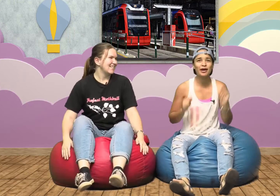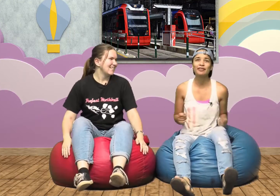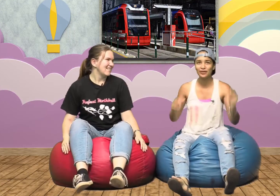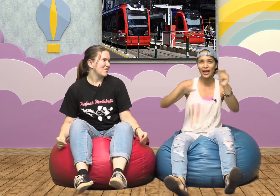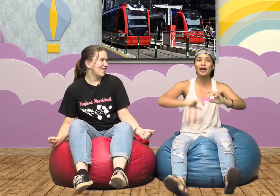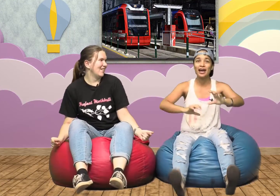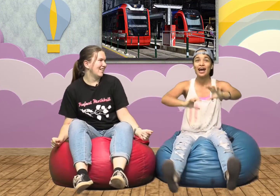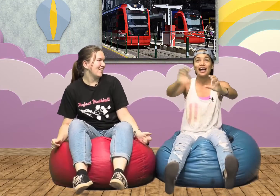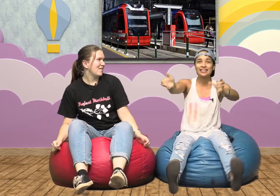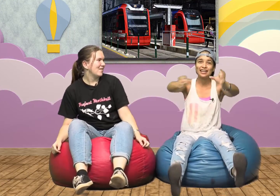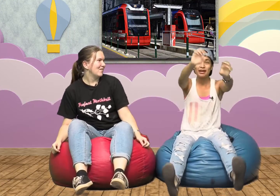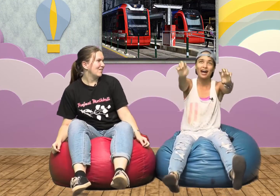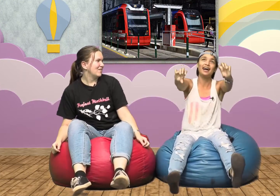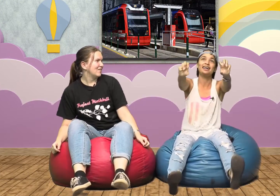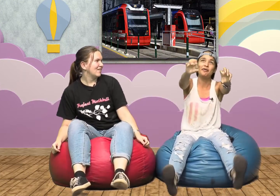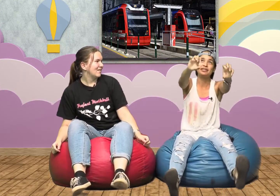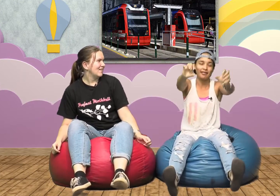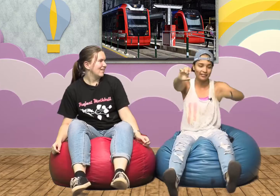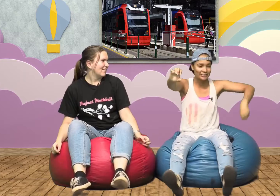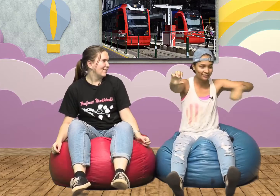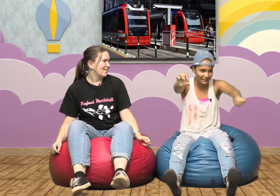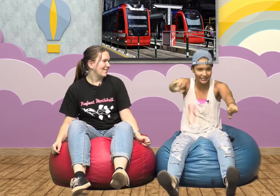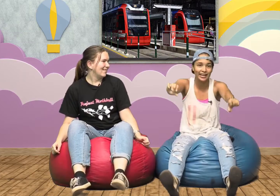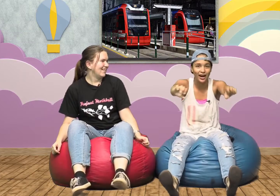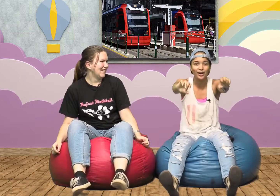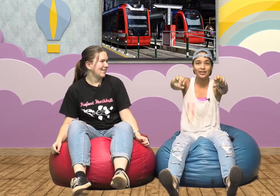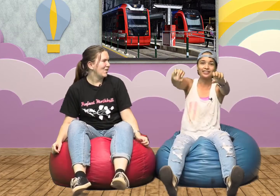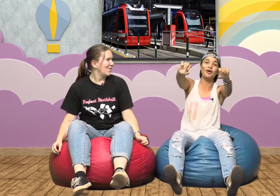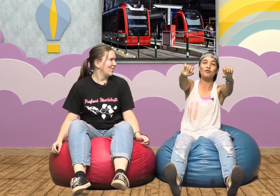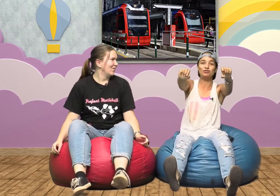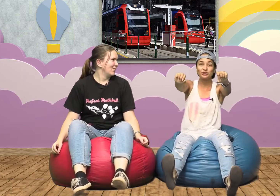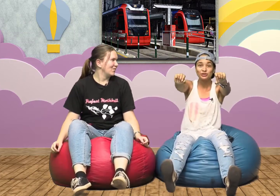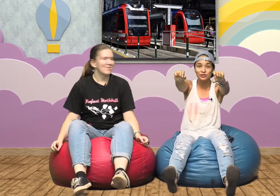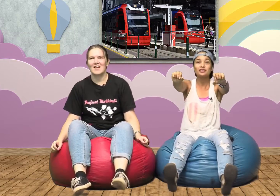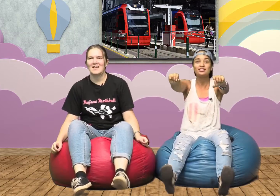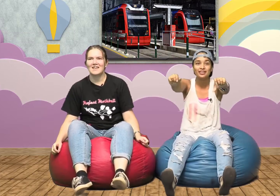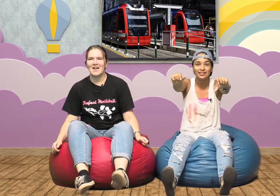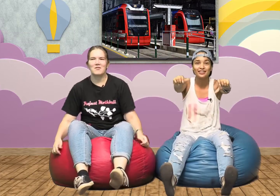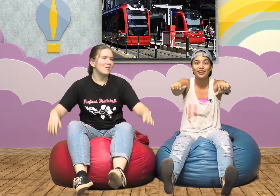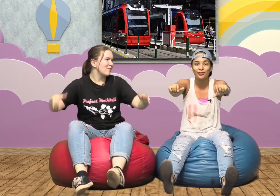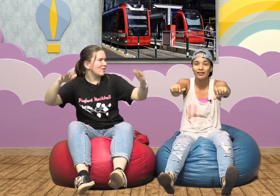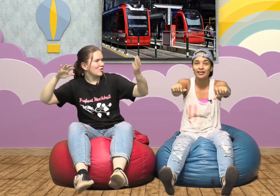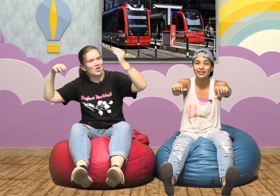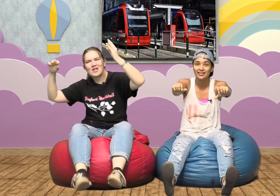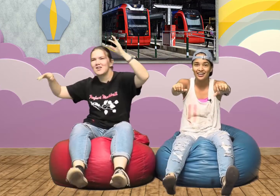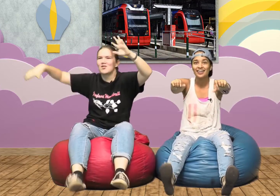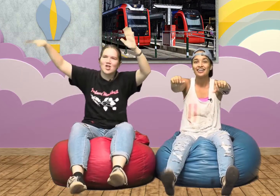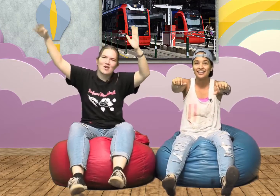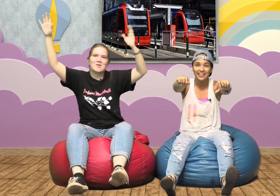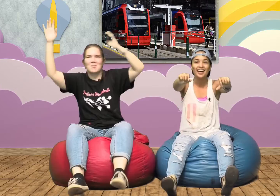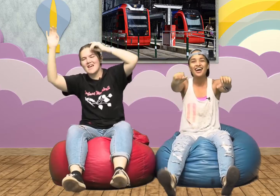Styles. Okay. I started my car and now we drive. Let's first gear. Let's go. And Watermelon